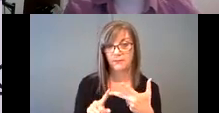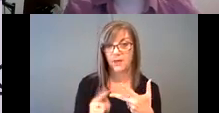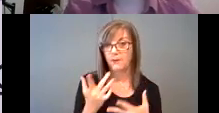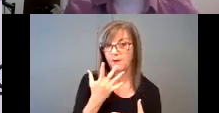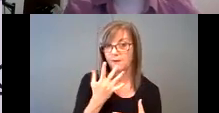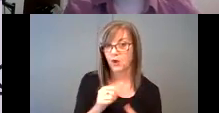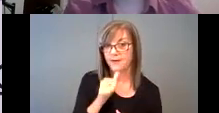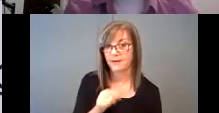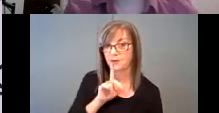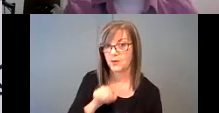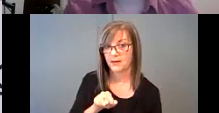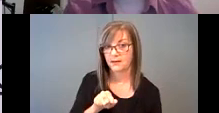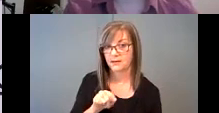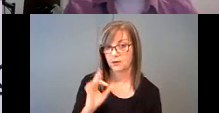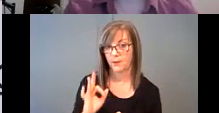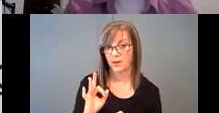point.